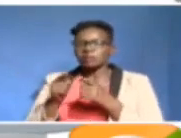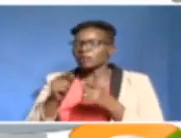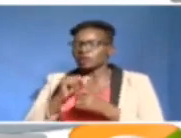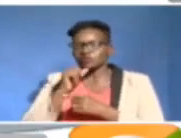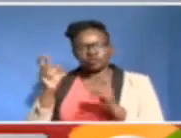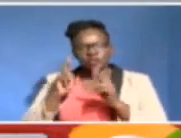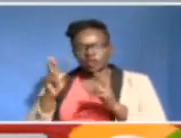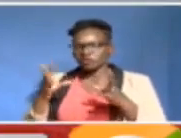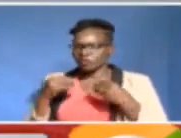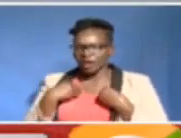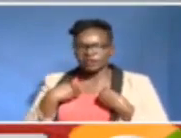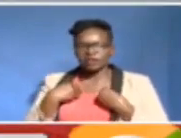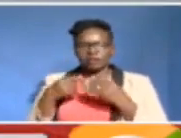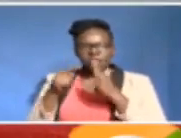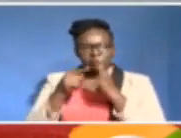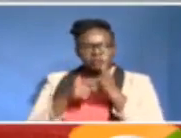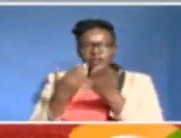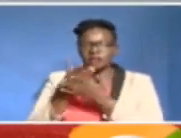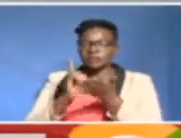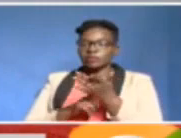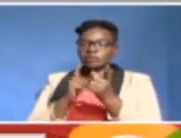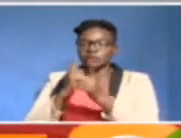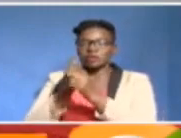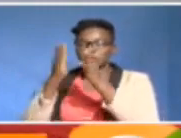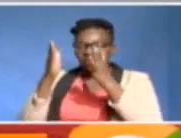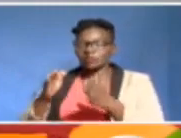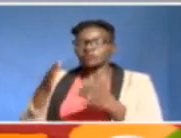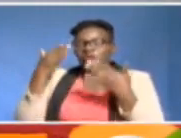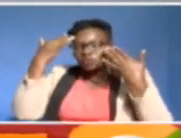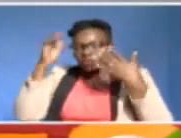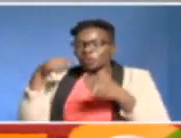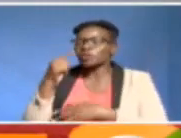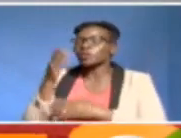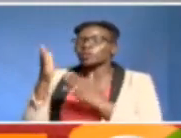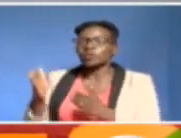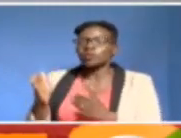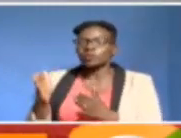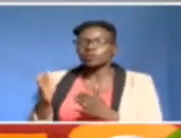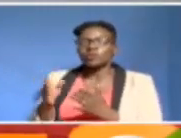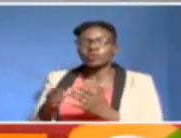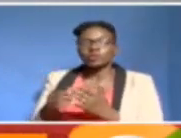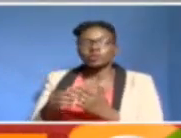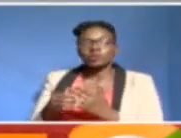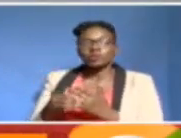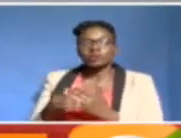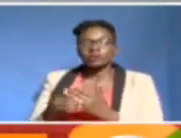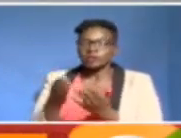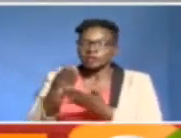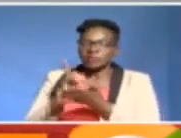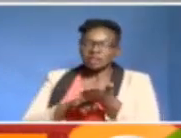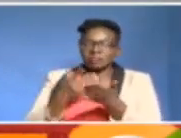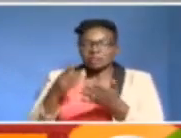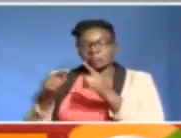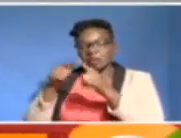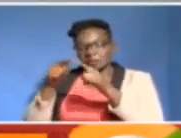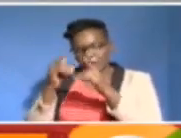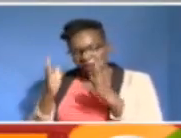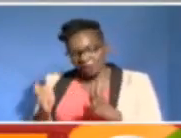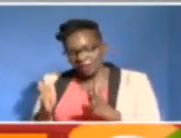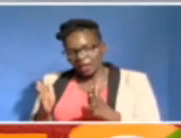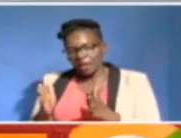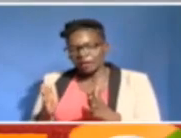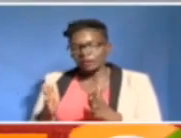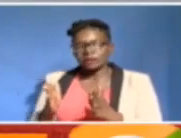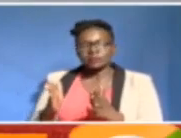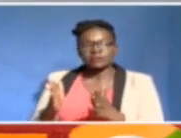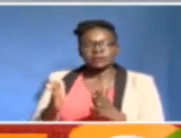I mean, remember, you're meeting a stranger, someone you don't know about, someone you have no clue what they're about. They could be serial killers. Yeah. They could be, I mean, I've had someone who actually DM'd me